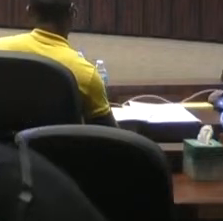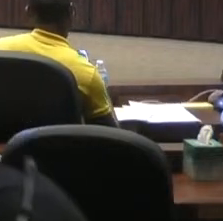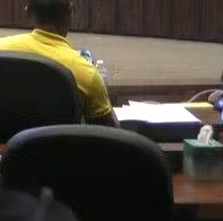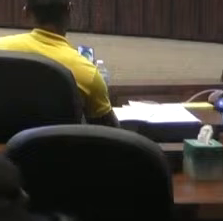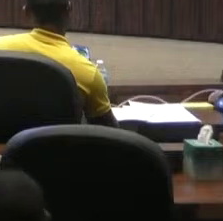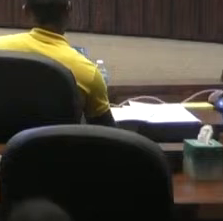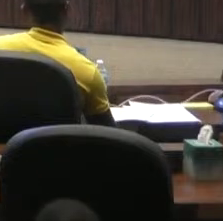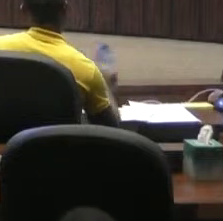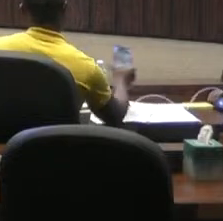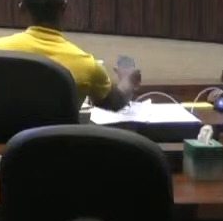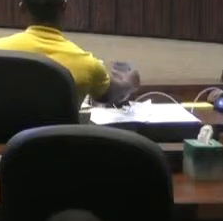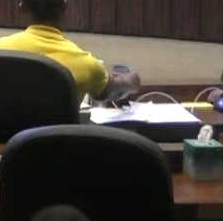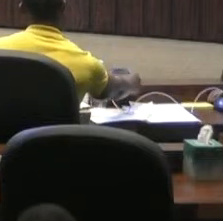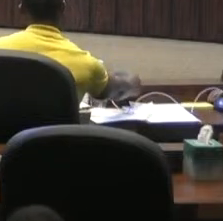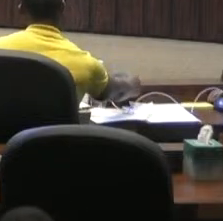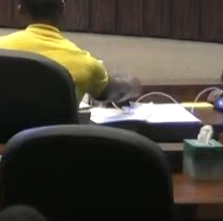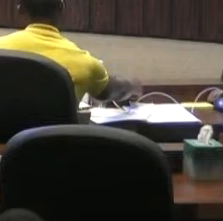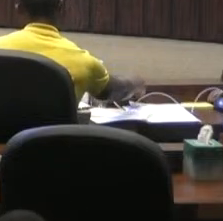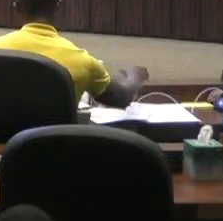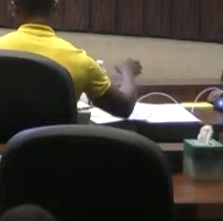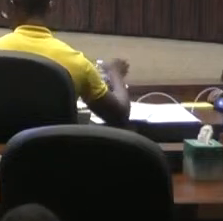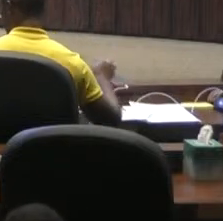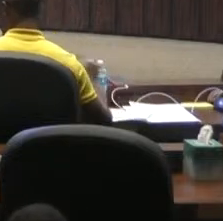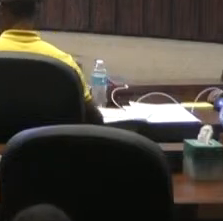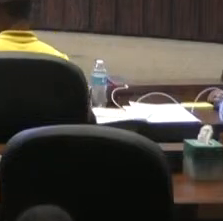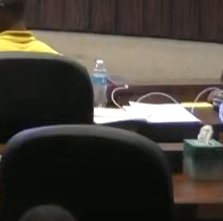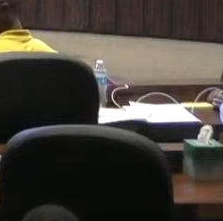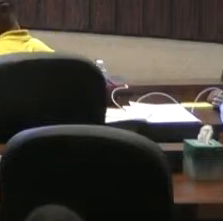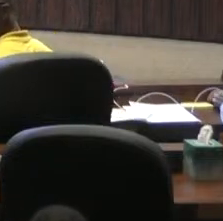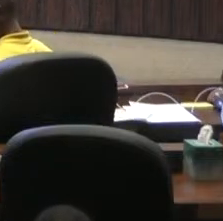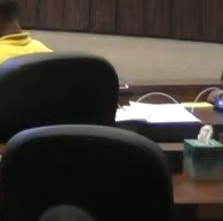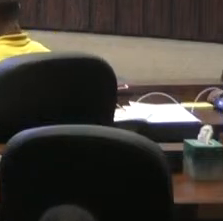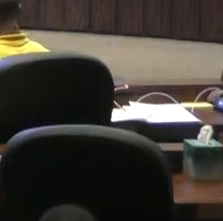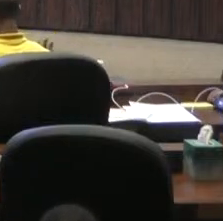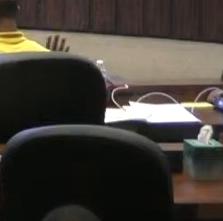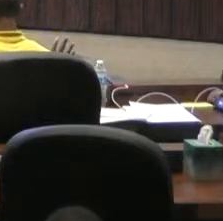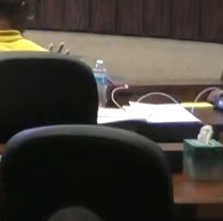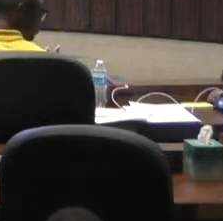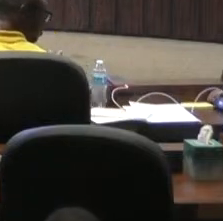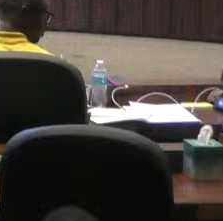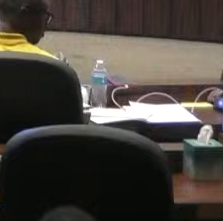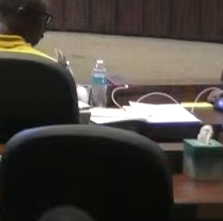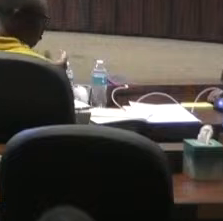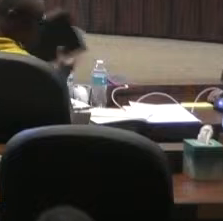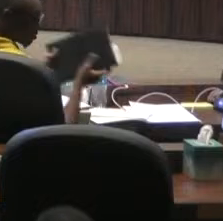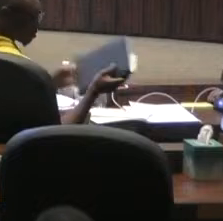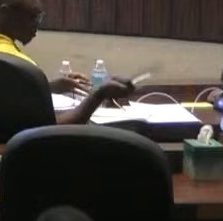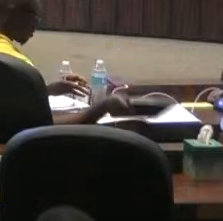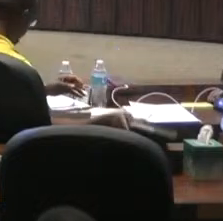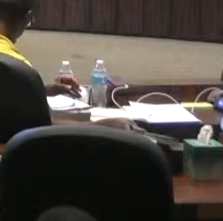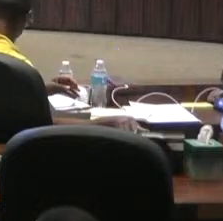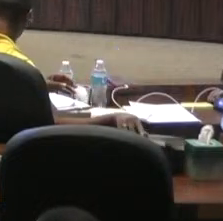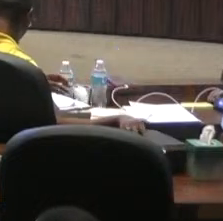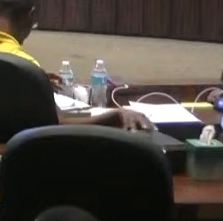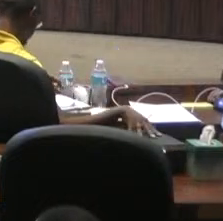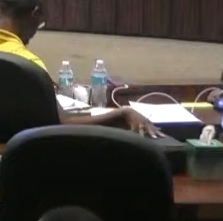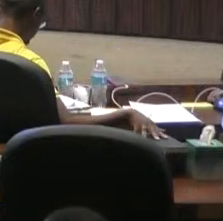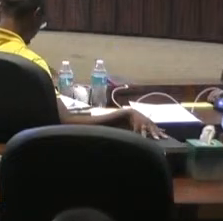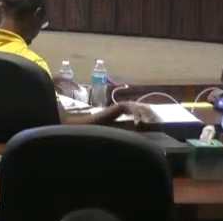the meeting interpreted live in Spanish, a call-in line has been established for the community. The number to call